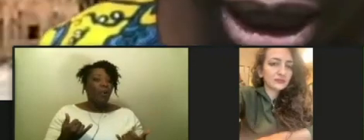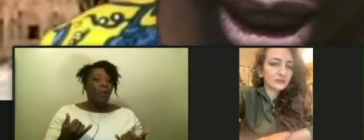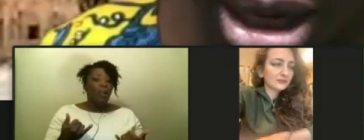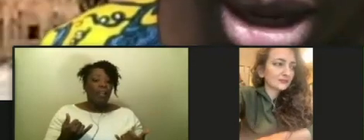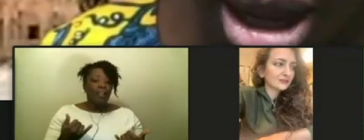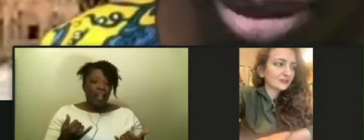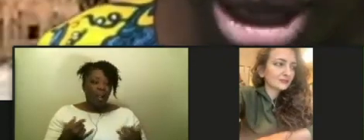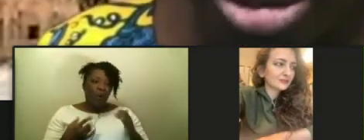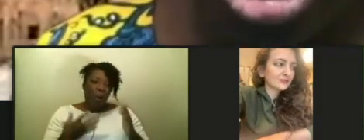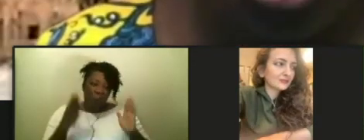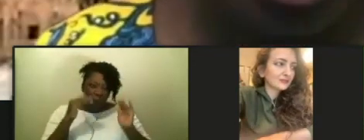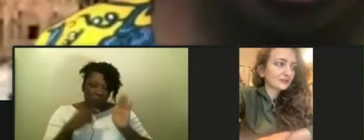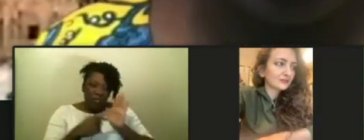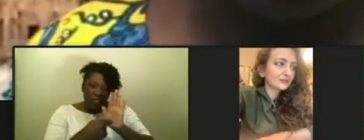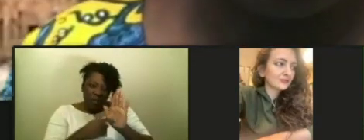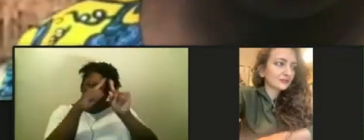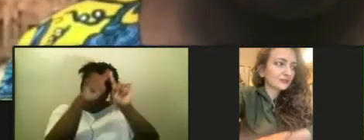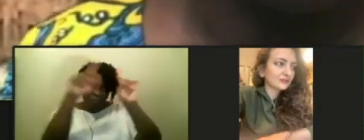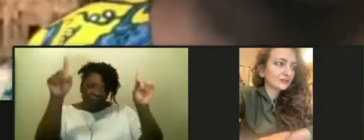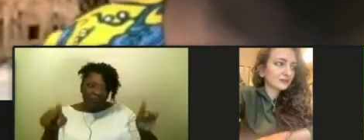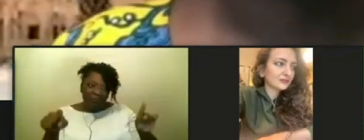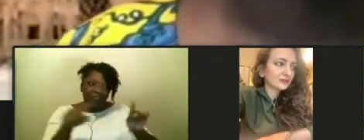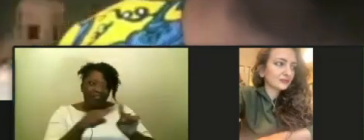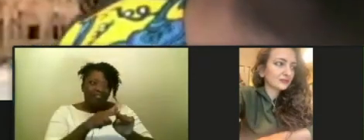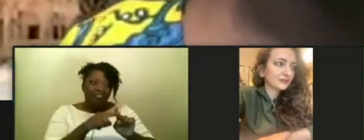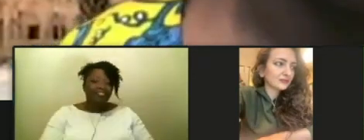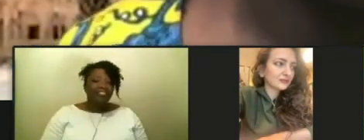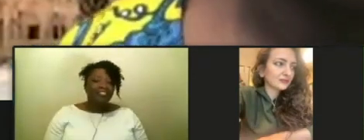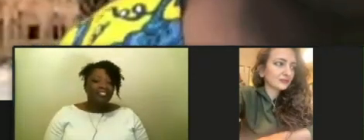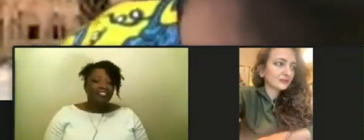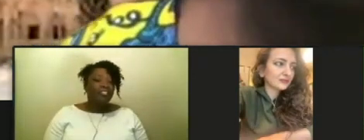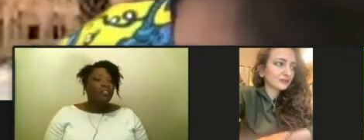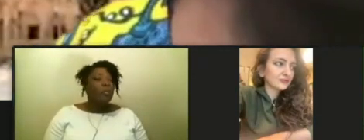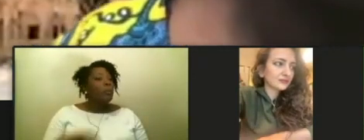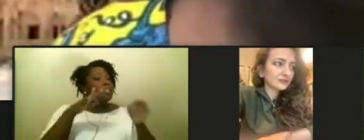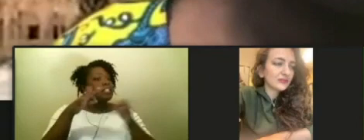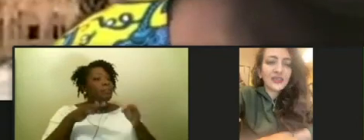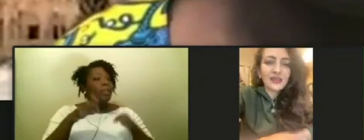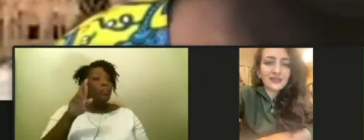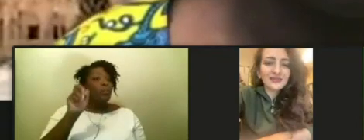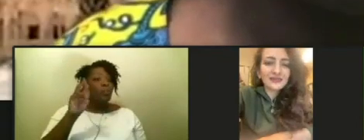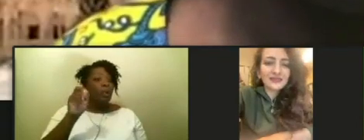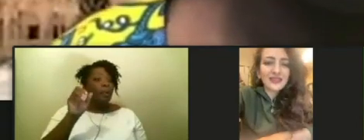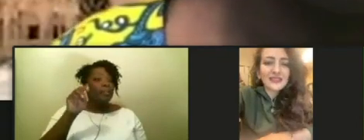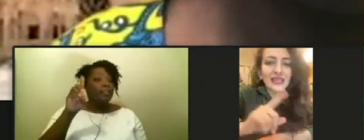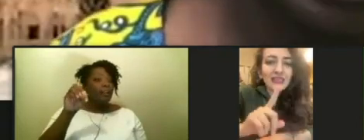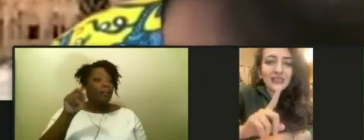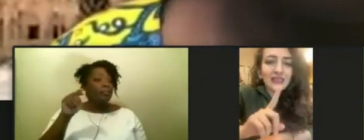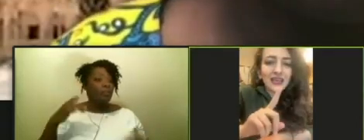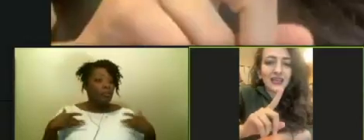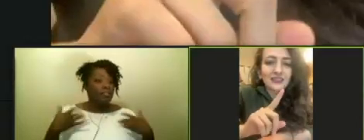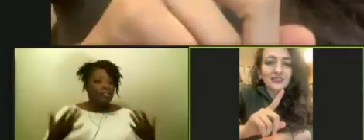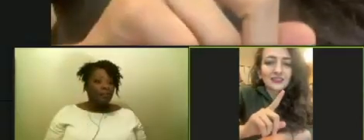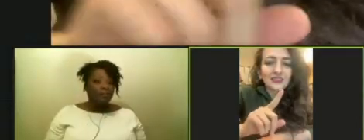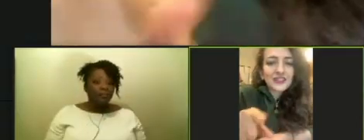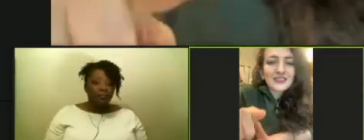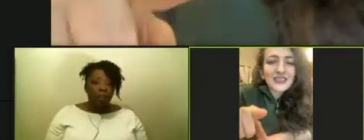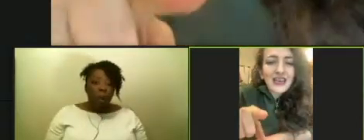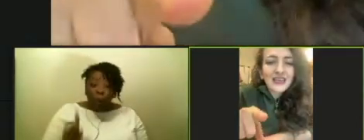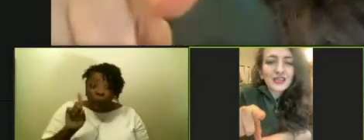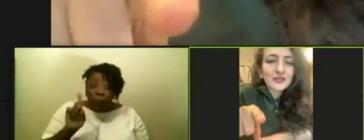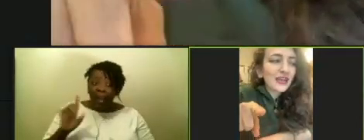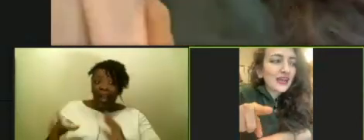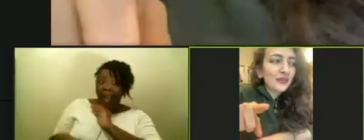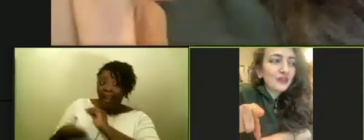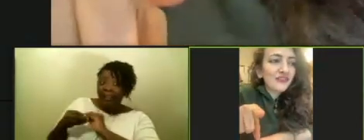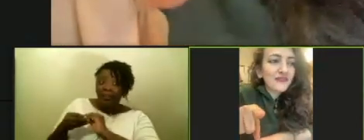screen, I'll be able to present what Ramadan is about. So to that, just add, I